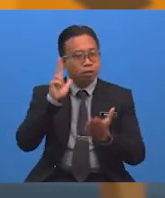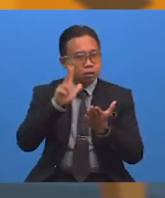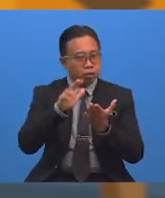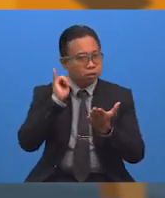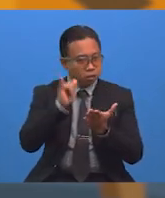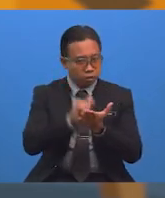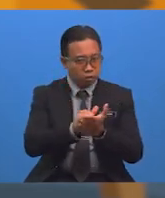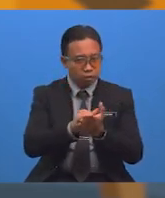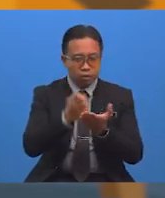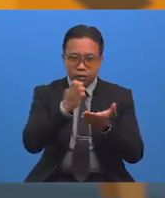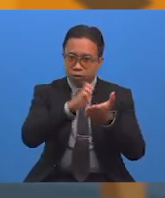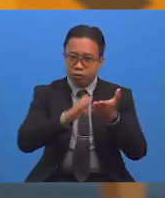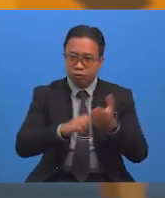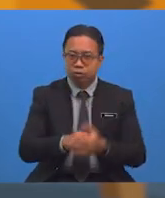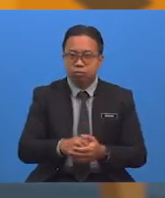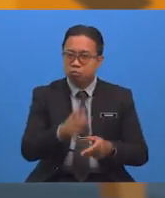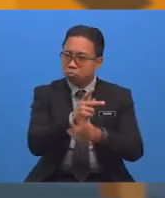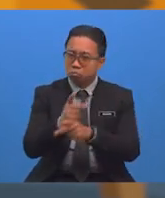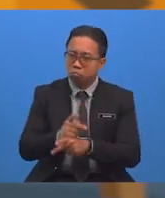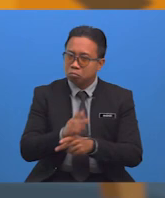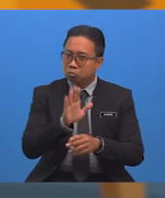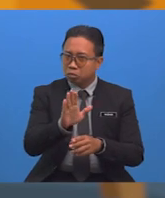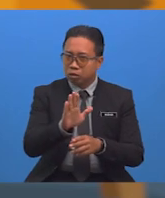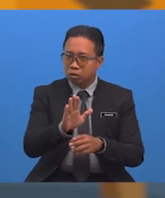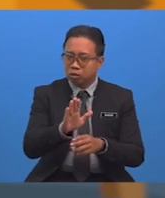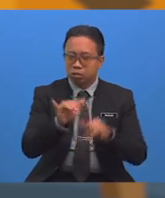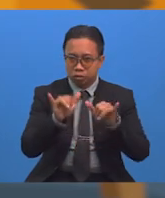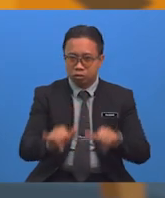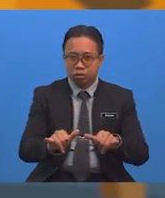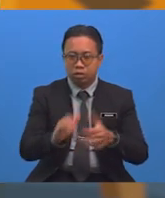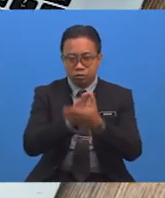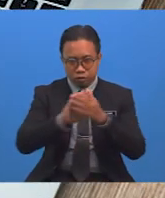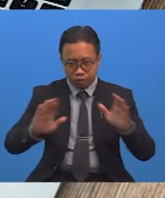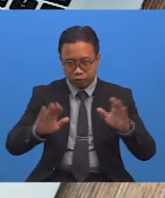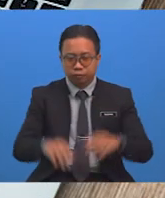essays, dear students. Take care and stay safe.